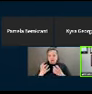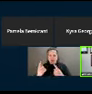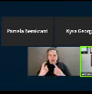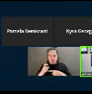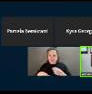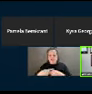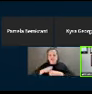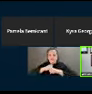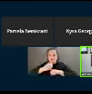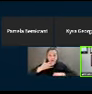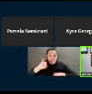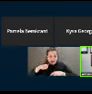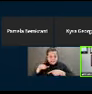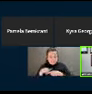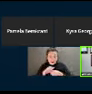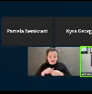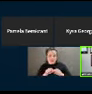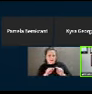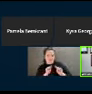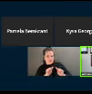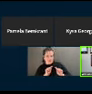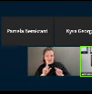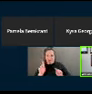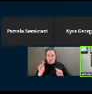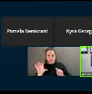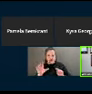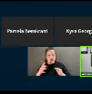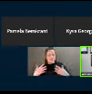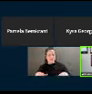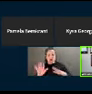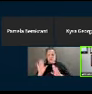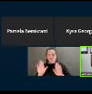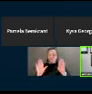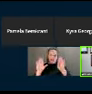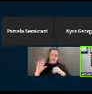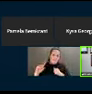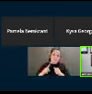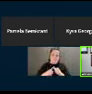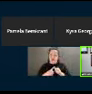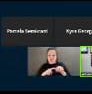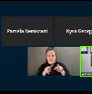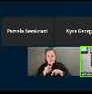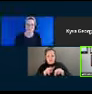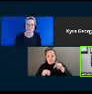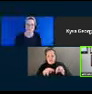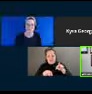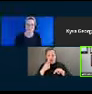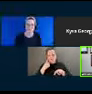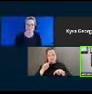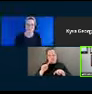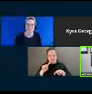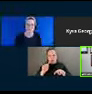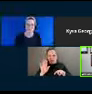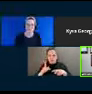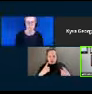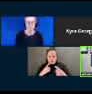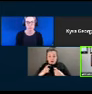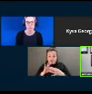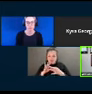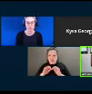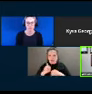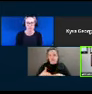best practices. This document can serve as a great first stop to achieving some of those requests and answering some of